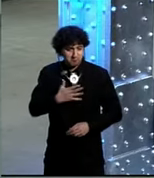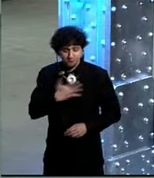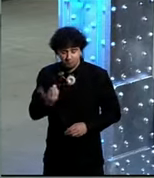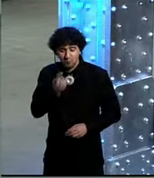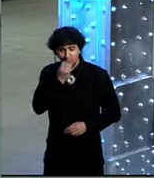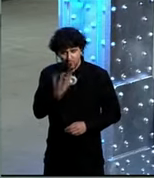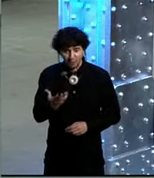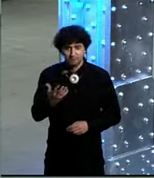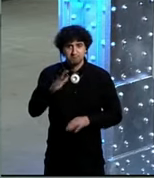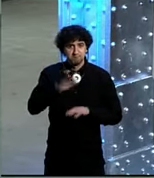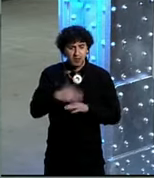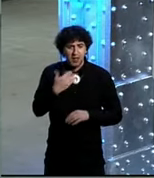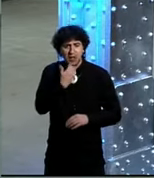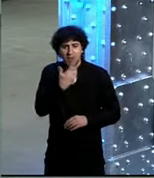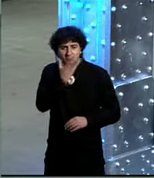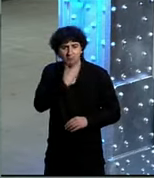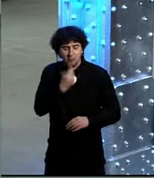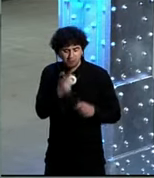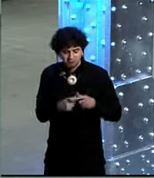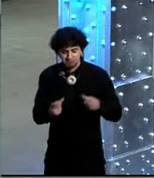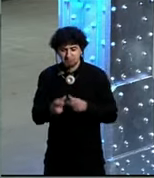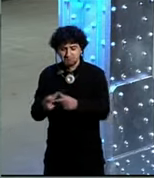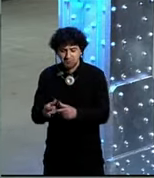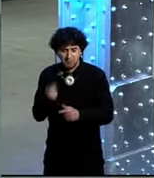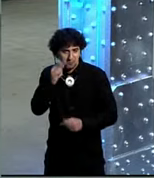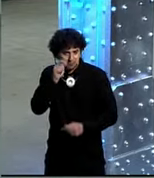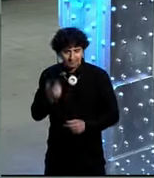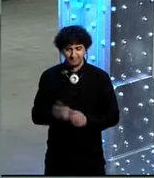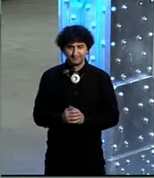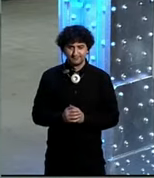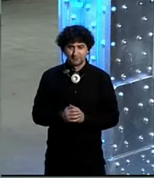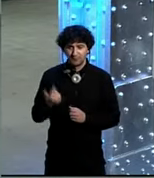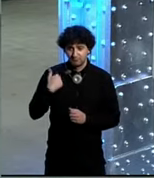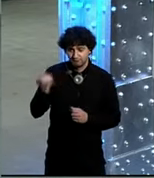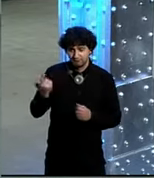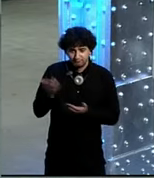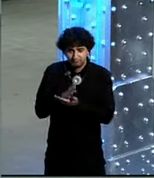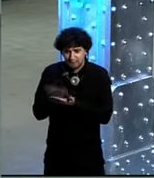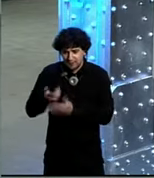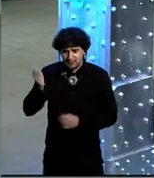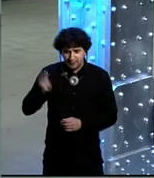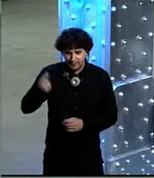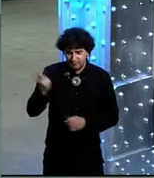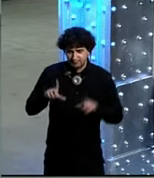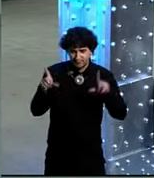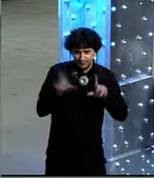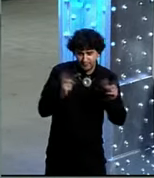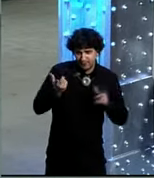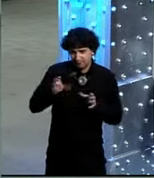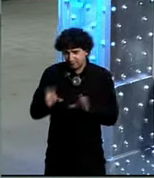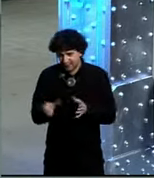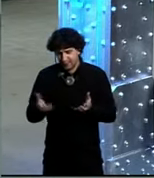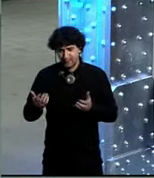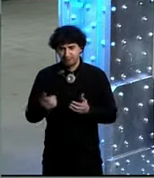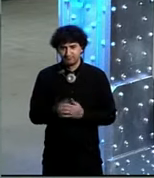on your business card. Now, my background is in traditional media. I've done television and radio and been a newspaper